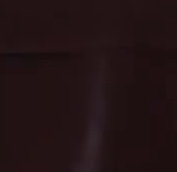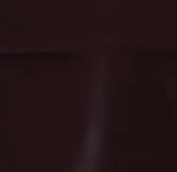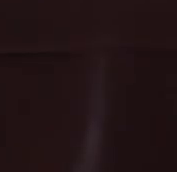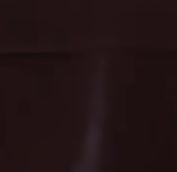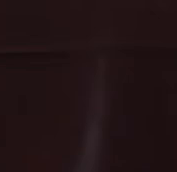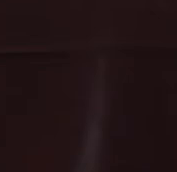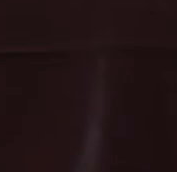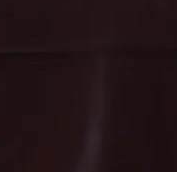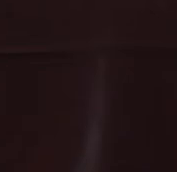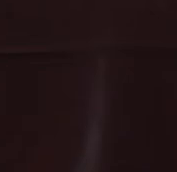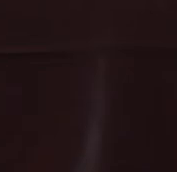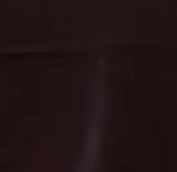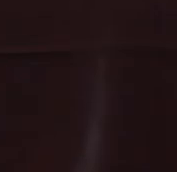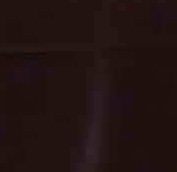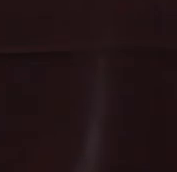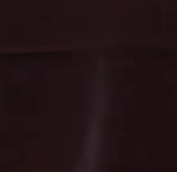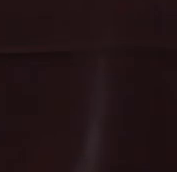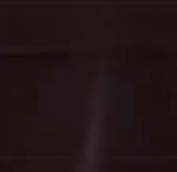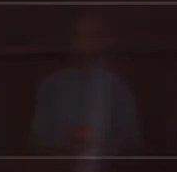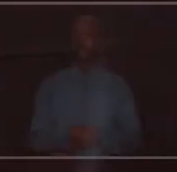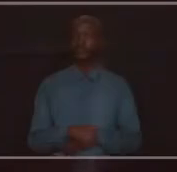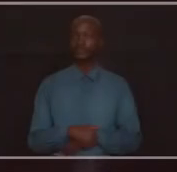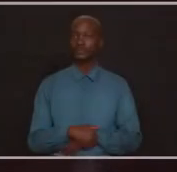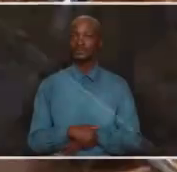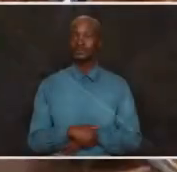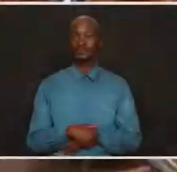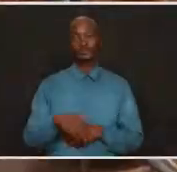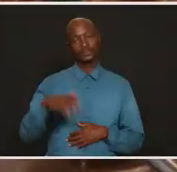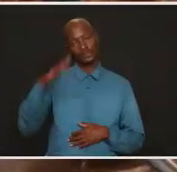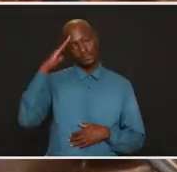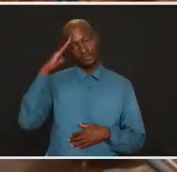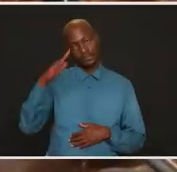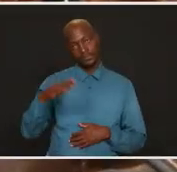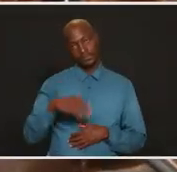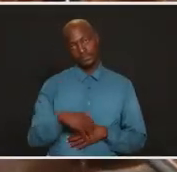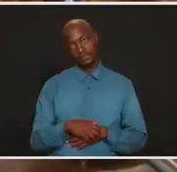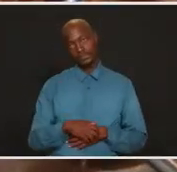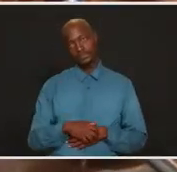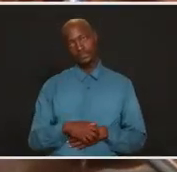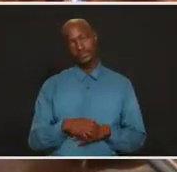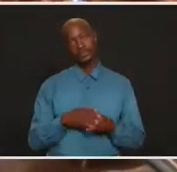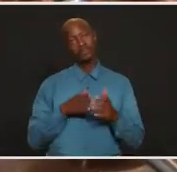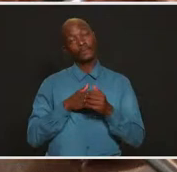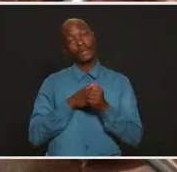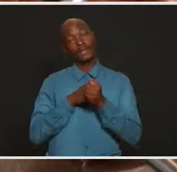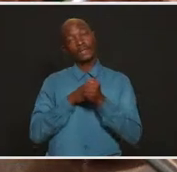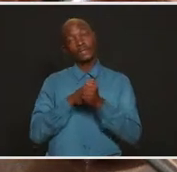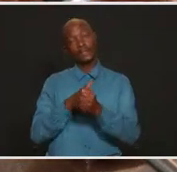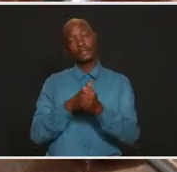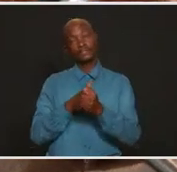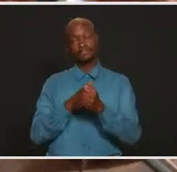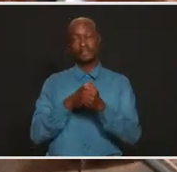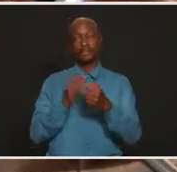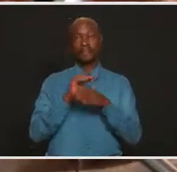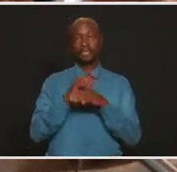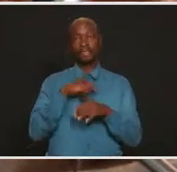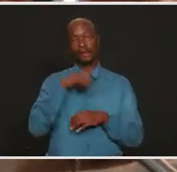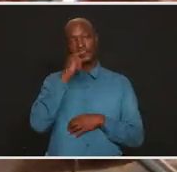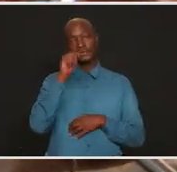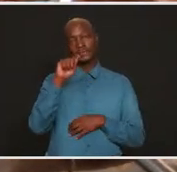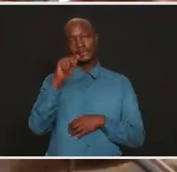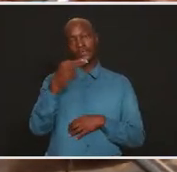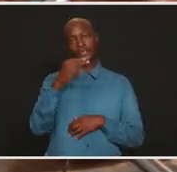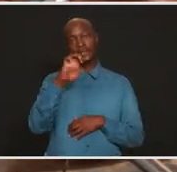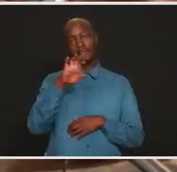let me find her okay greetings to the leadership my name is temba